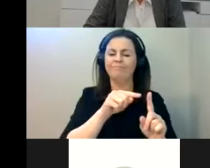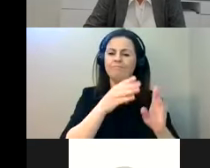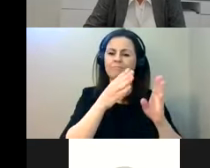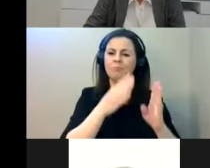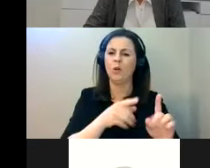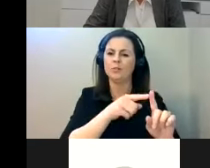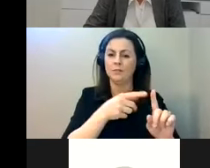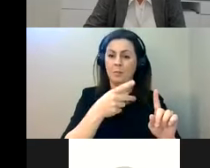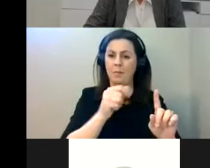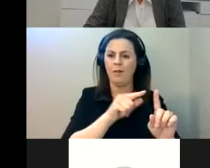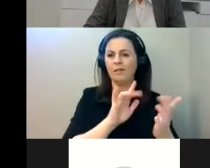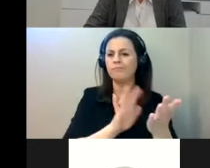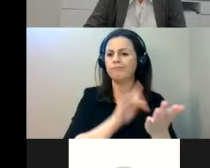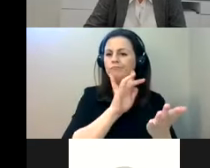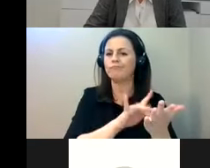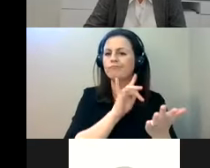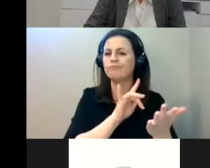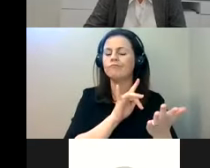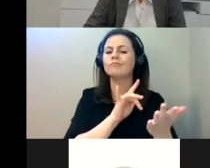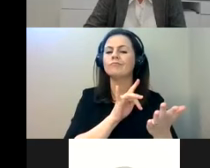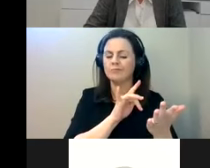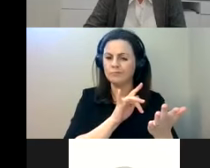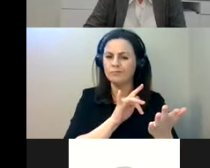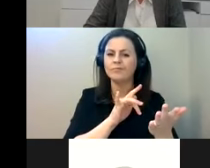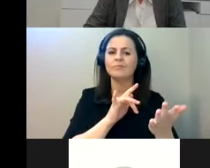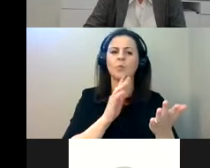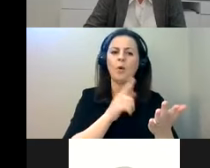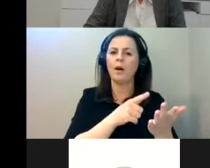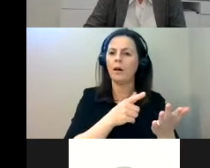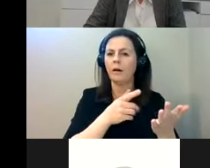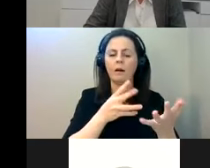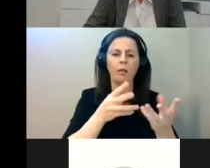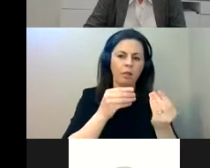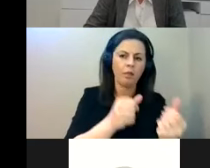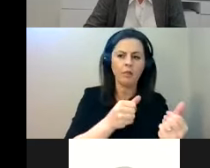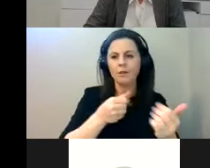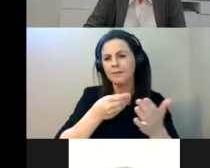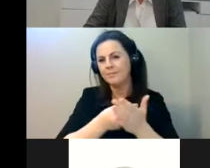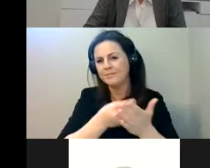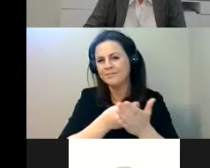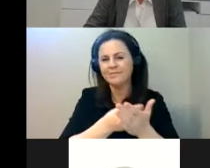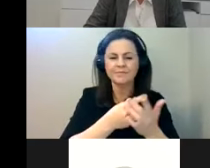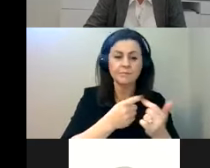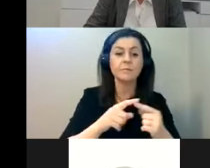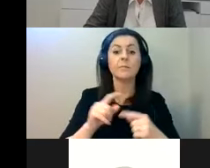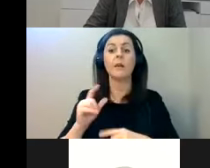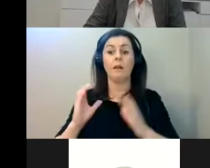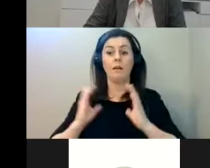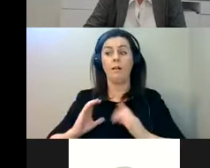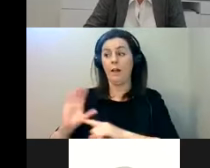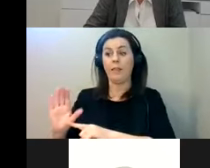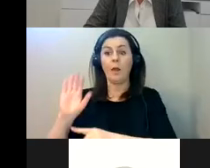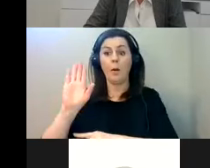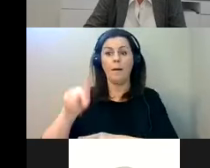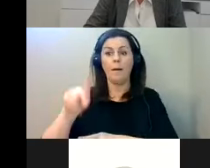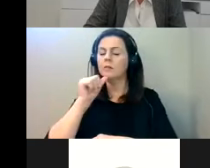after sort of financial misuse has happened. So the client's banking institution has overlooked what is happening,